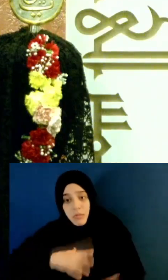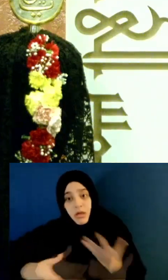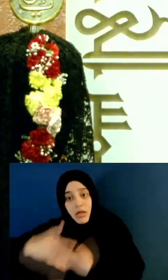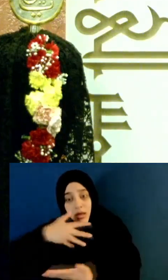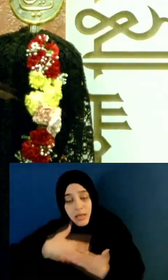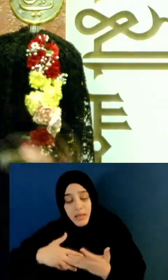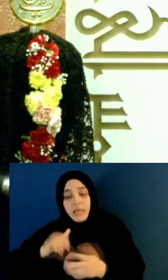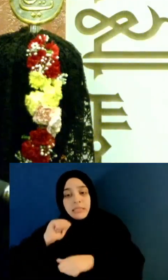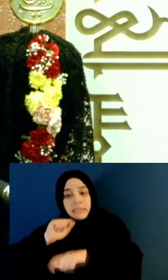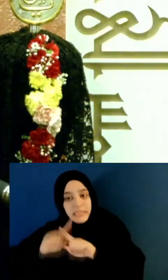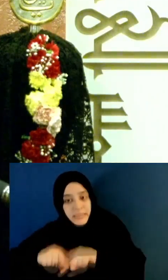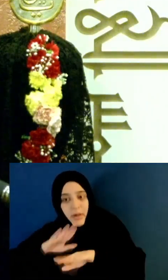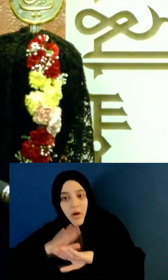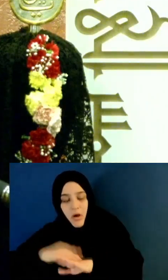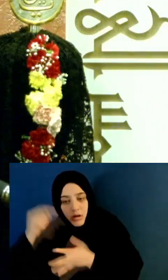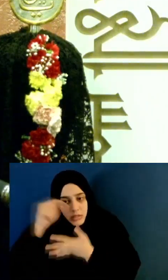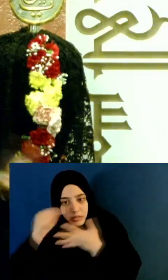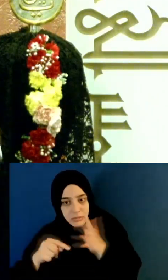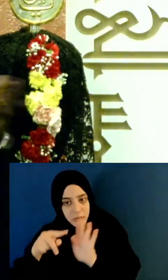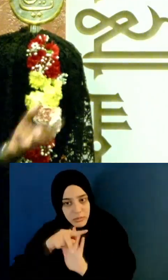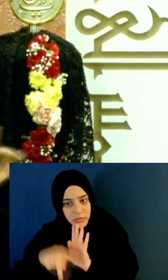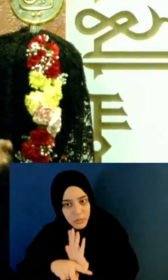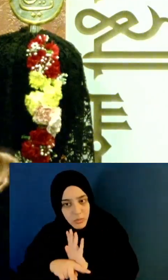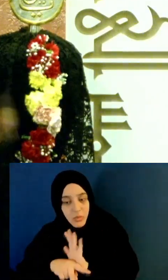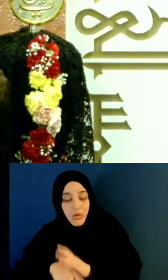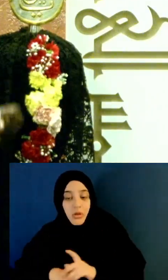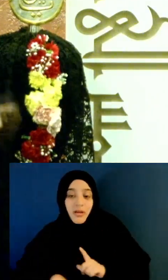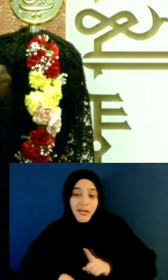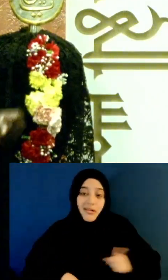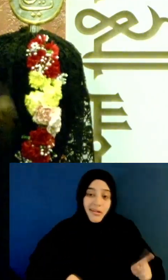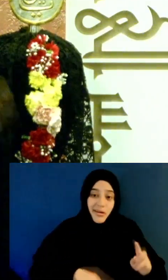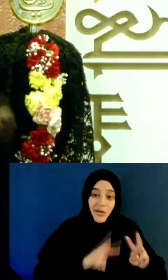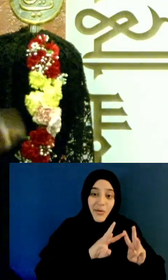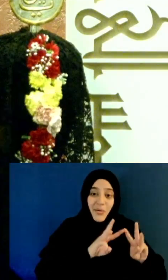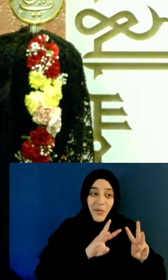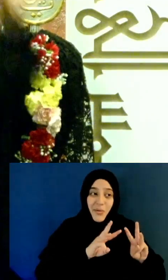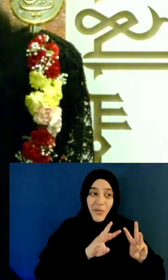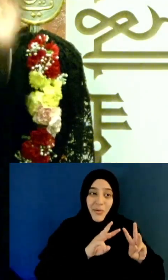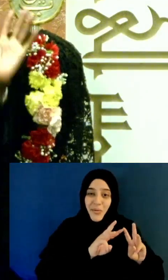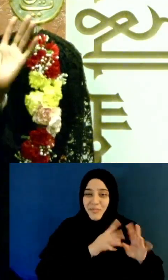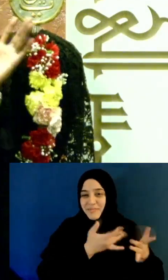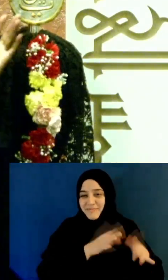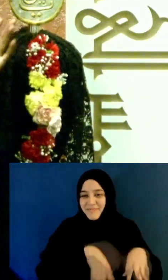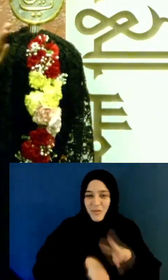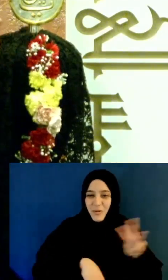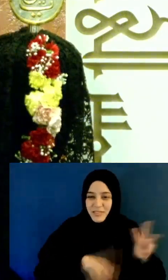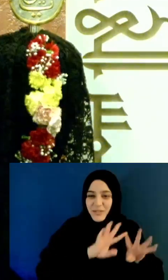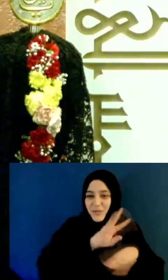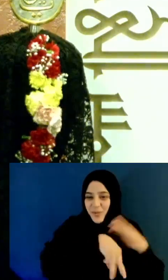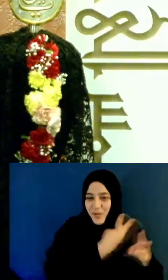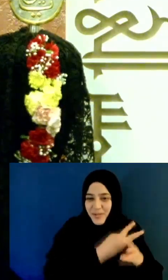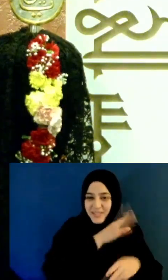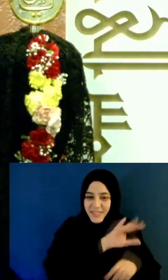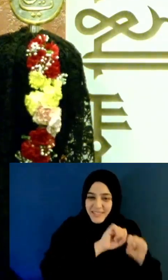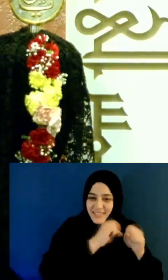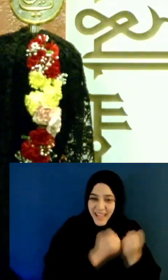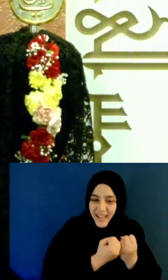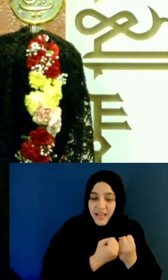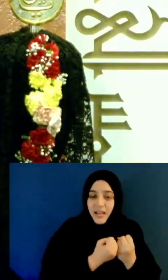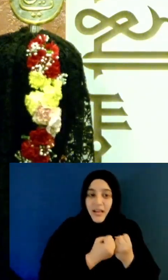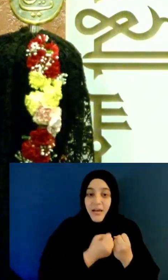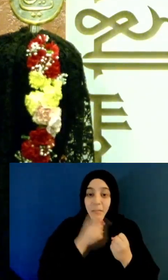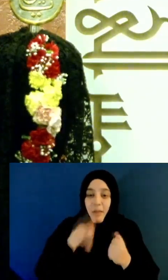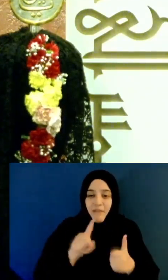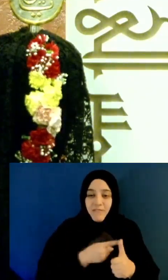But in the Western world, mixed gathering with music, boom, boom, boom, boom. It's allowed. It's